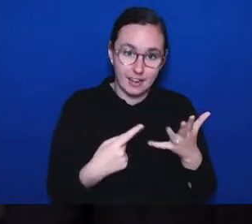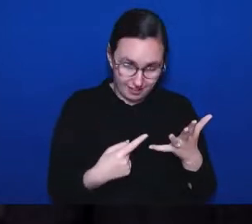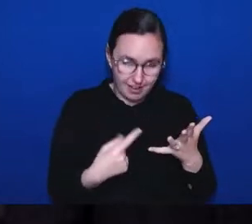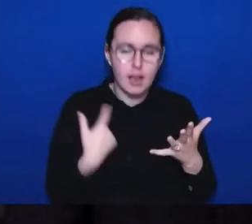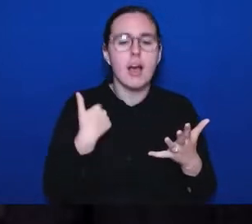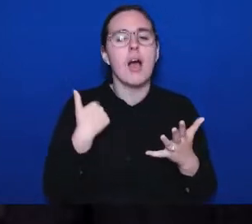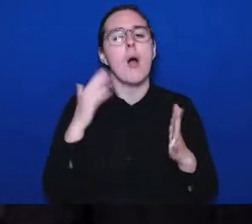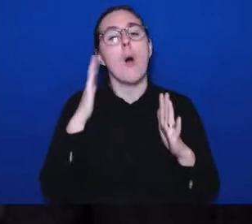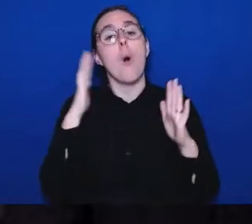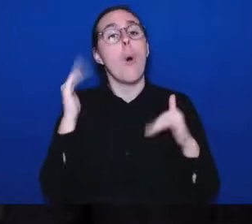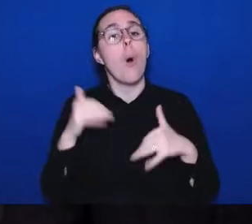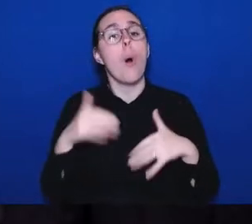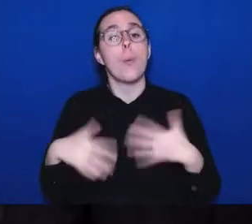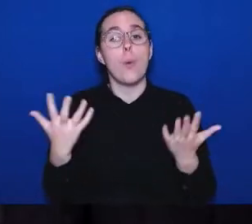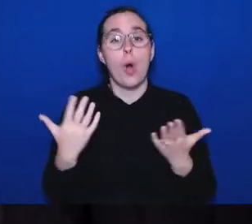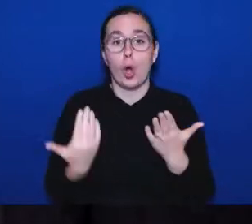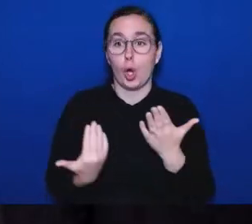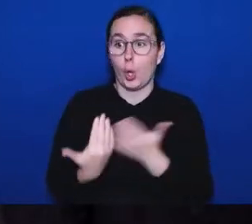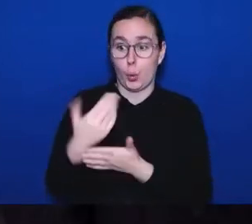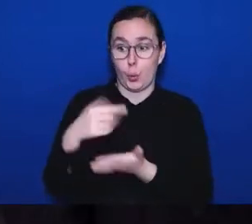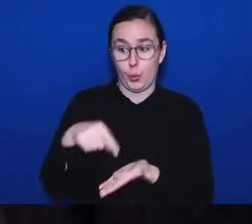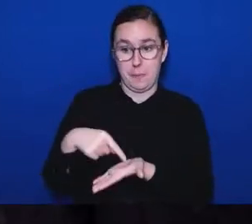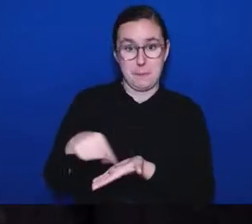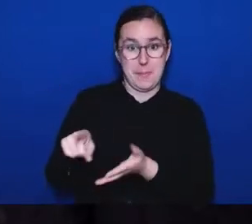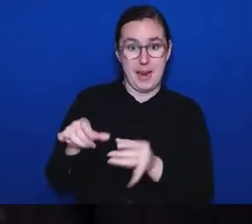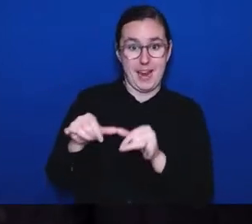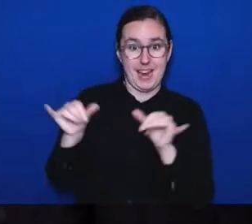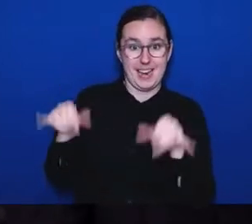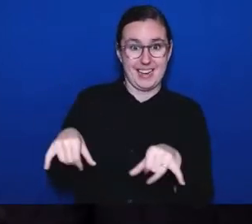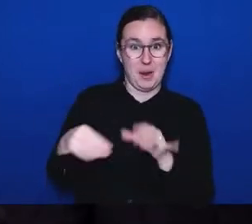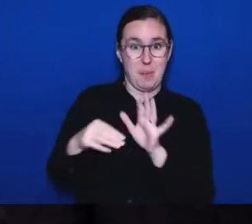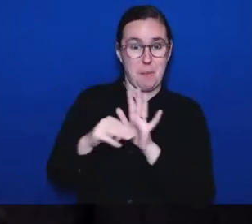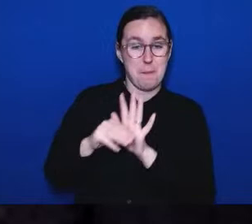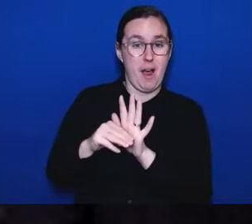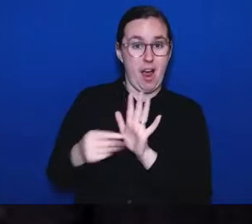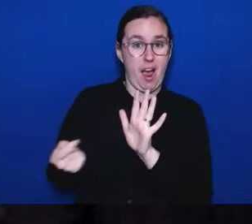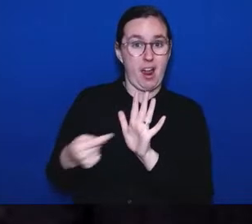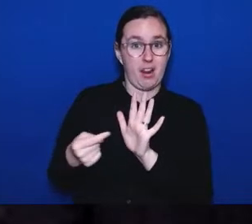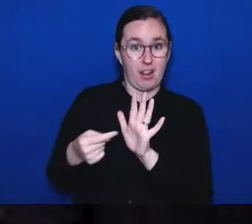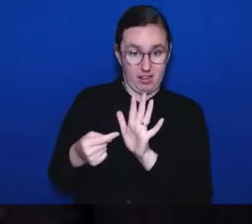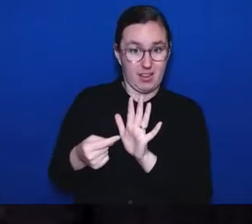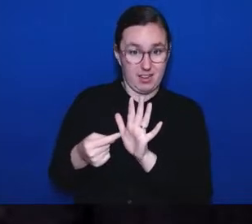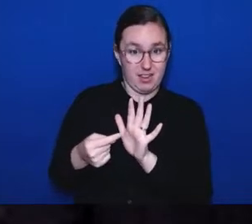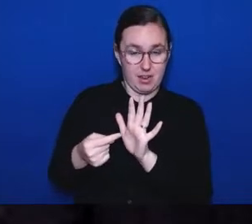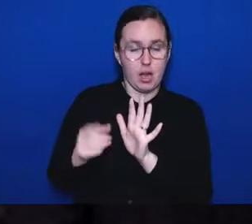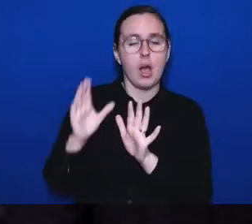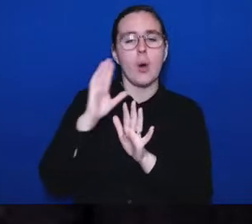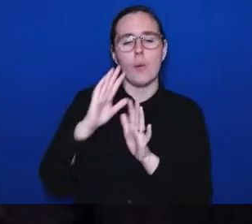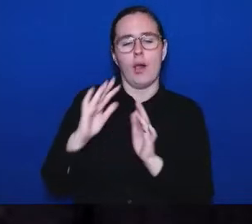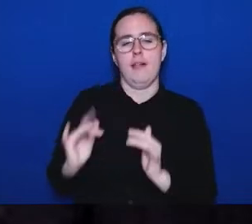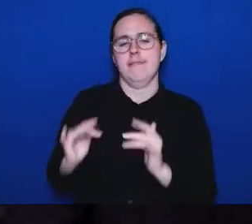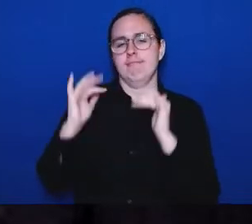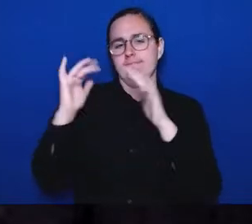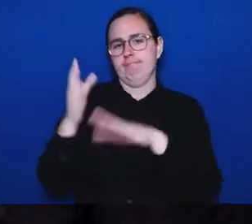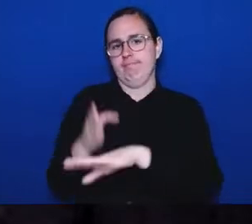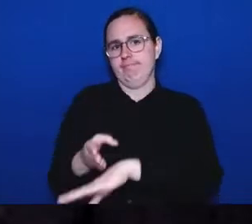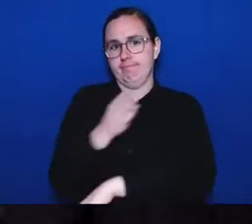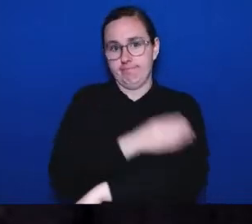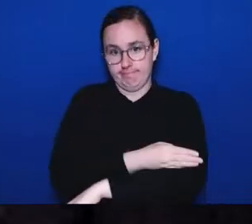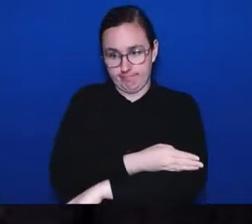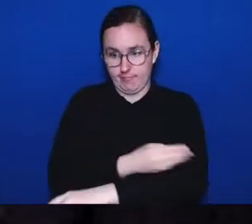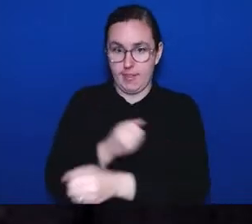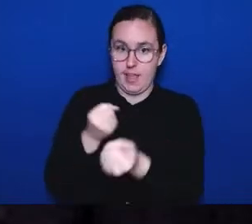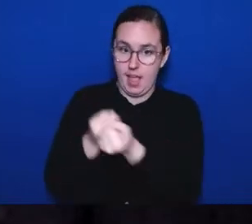to create the condition in which our patients can get the best type of quality care that they deserve. We need healthcare